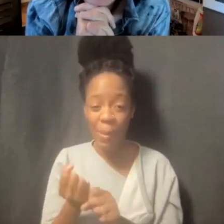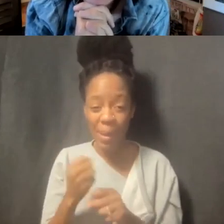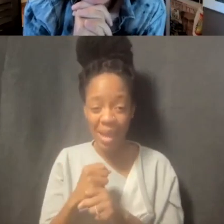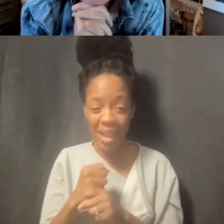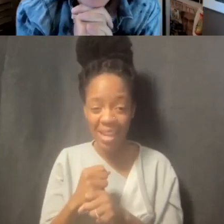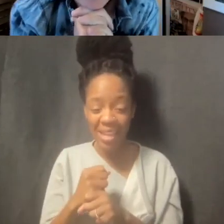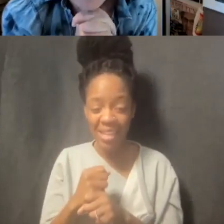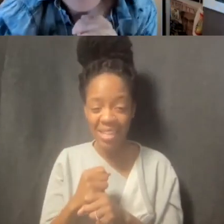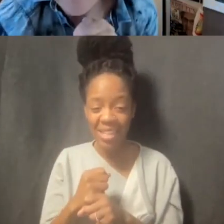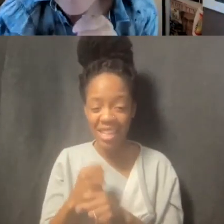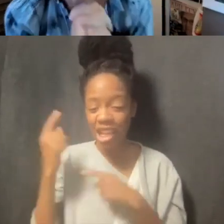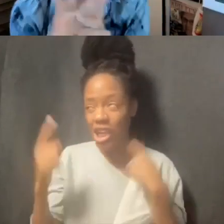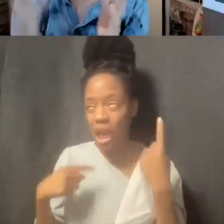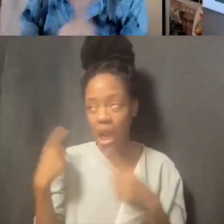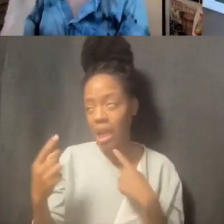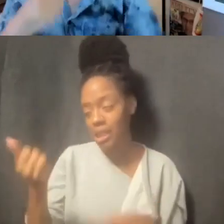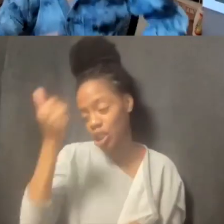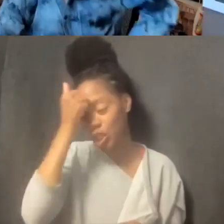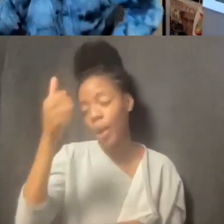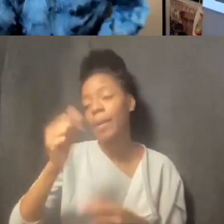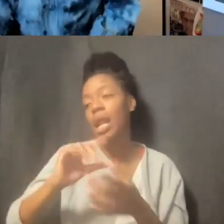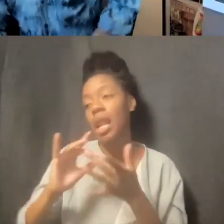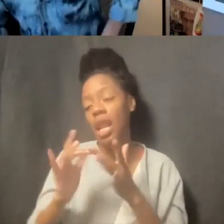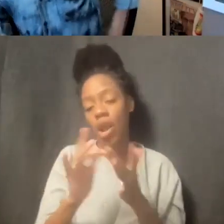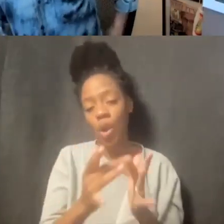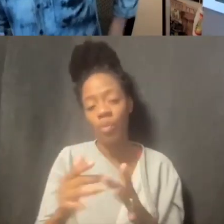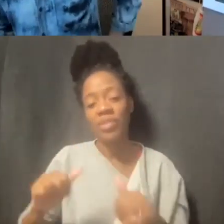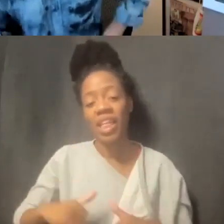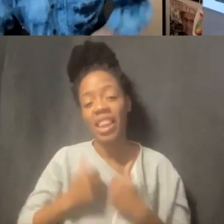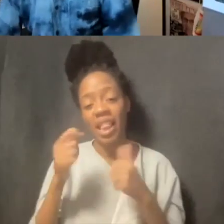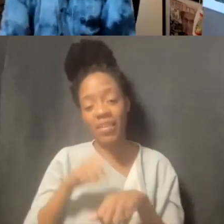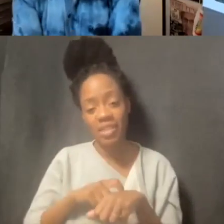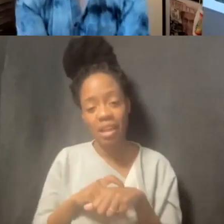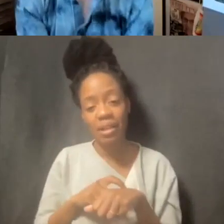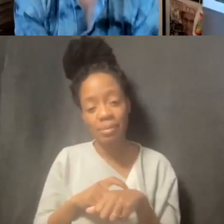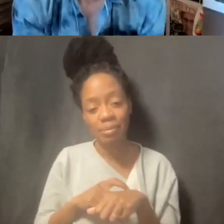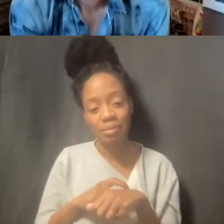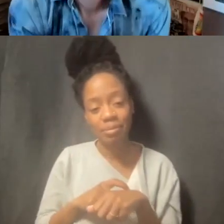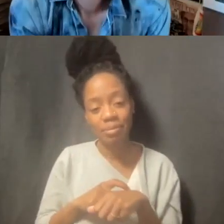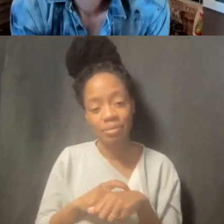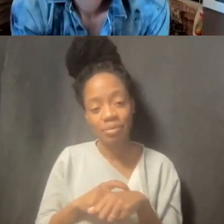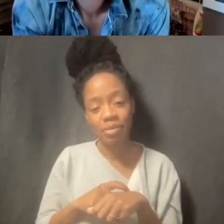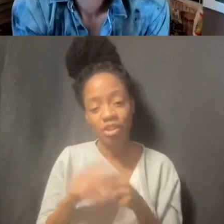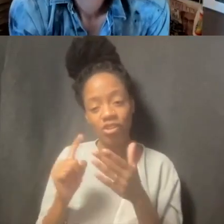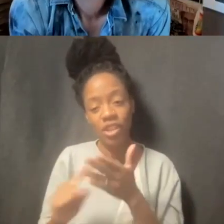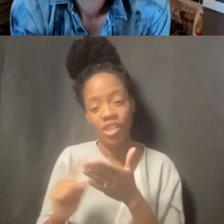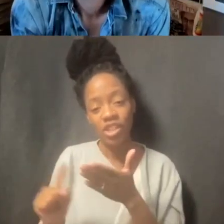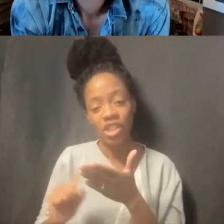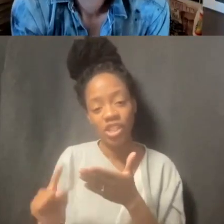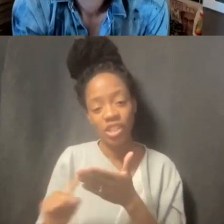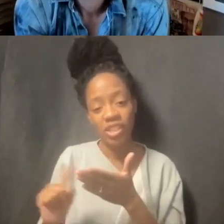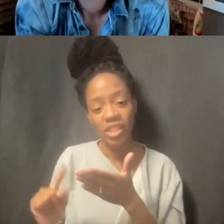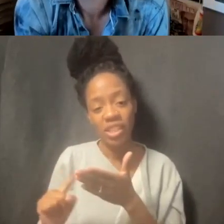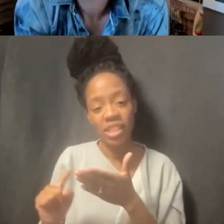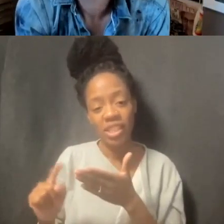here's crazy stupid networks, Lifetime did, they did some research, and supposedly they